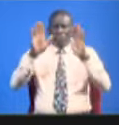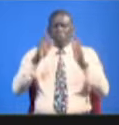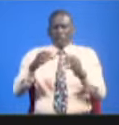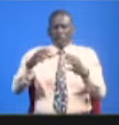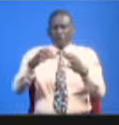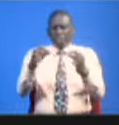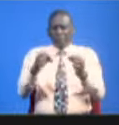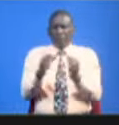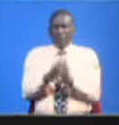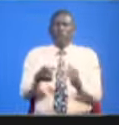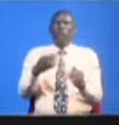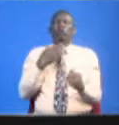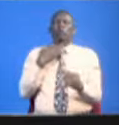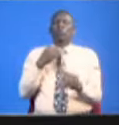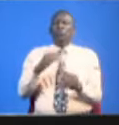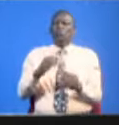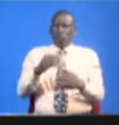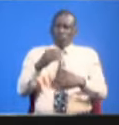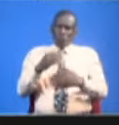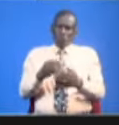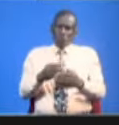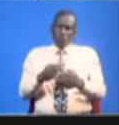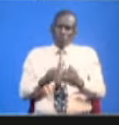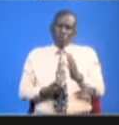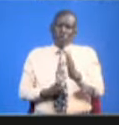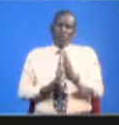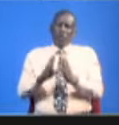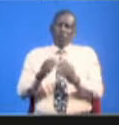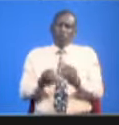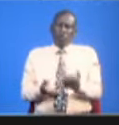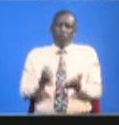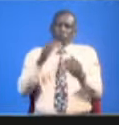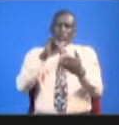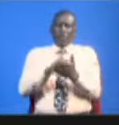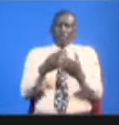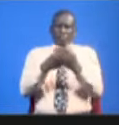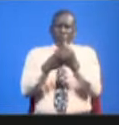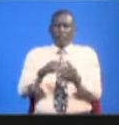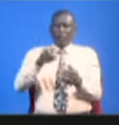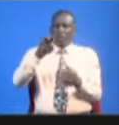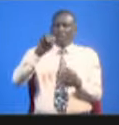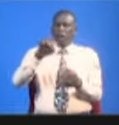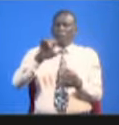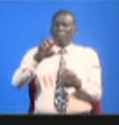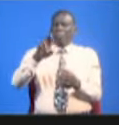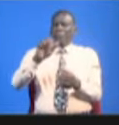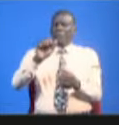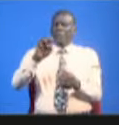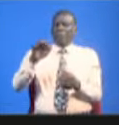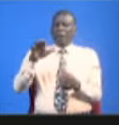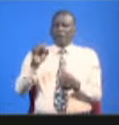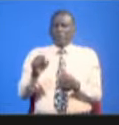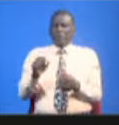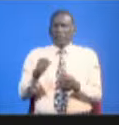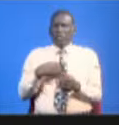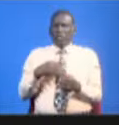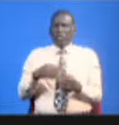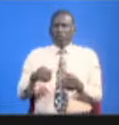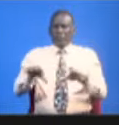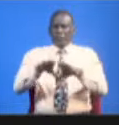we want to build on that partnerships. Miramas has an ecosystem, a